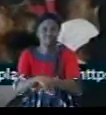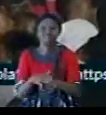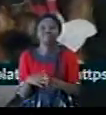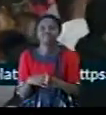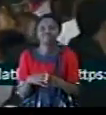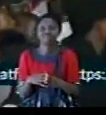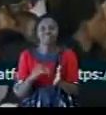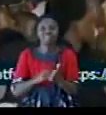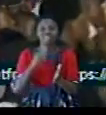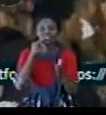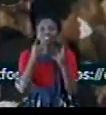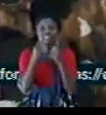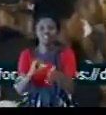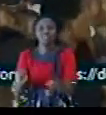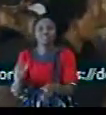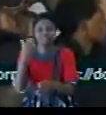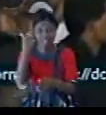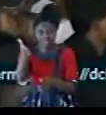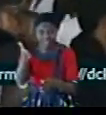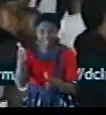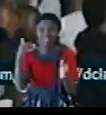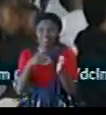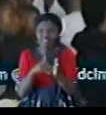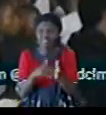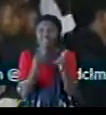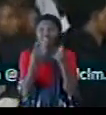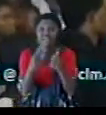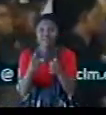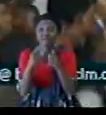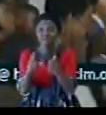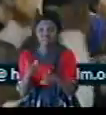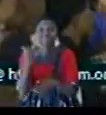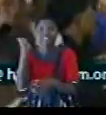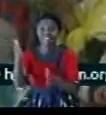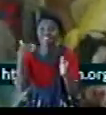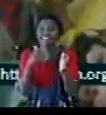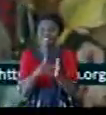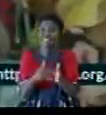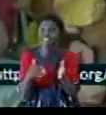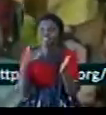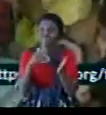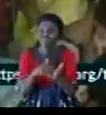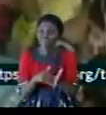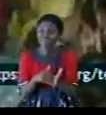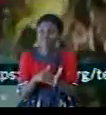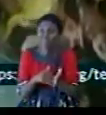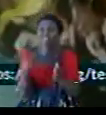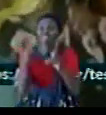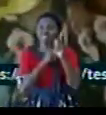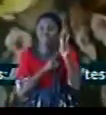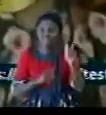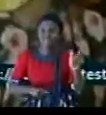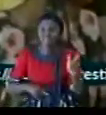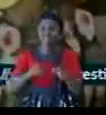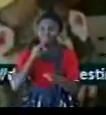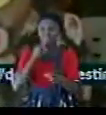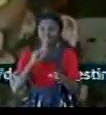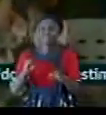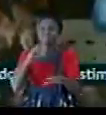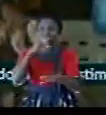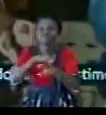It's happening there. It's happening there. It's happening there. The Lord is doing it